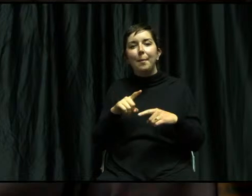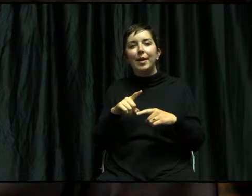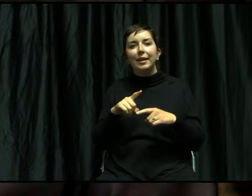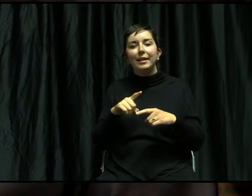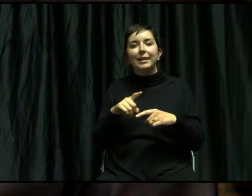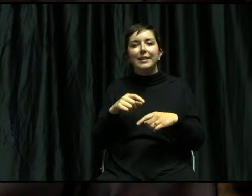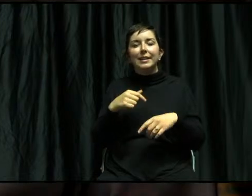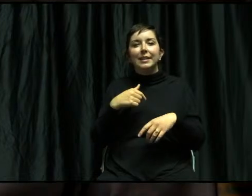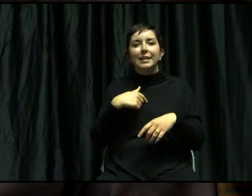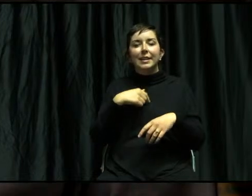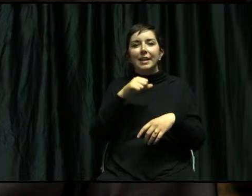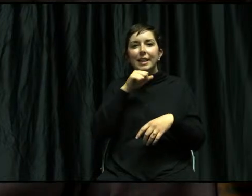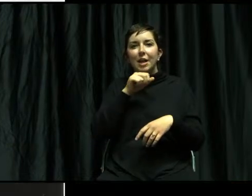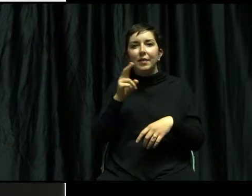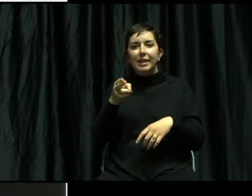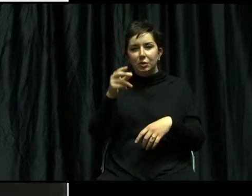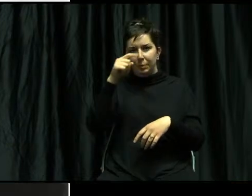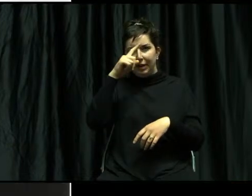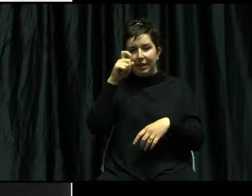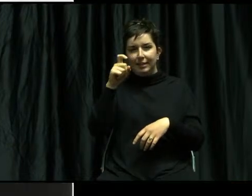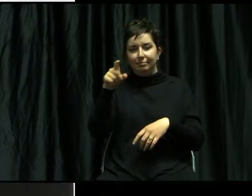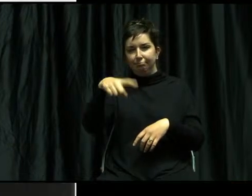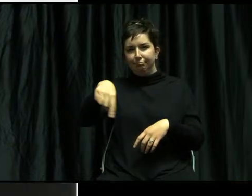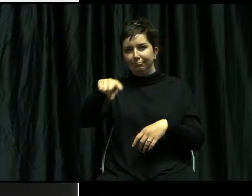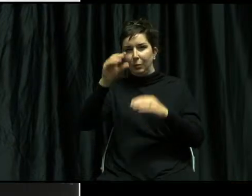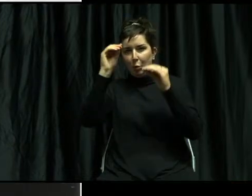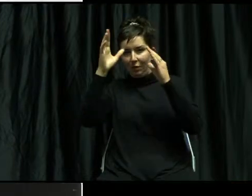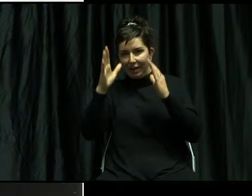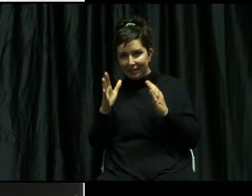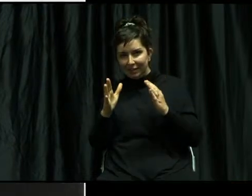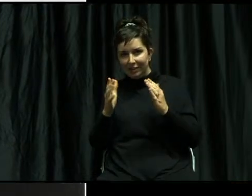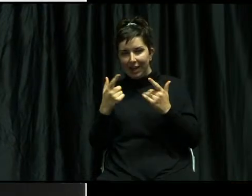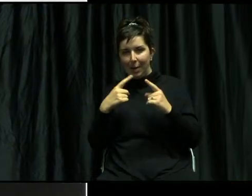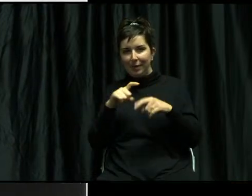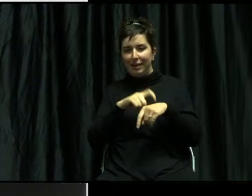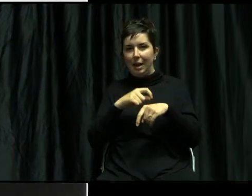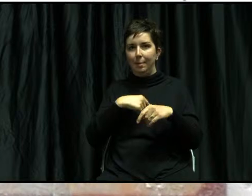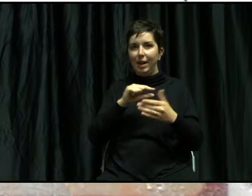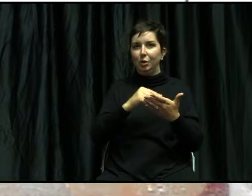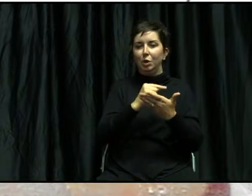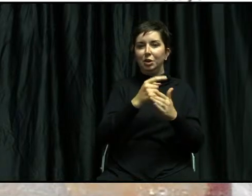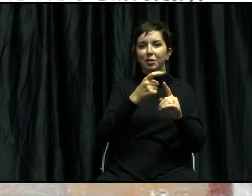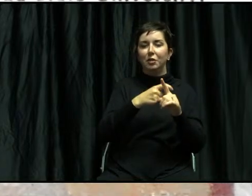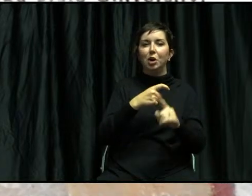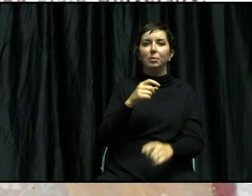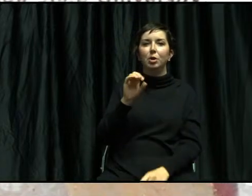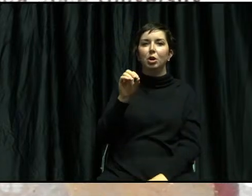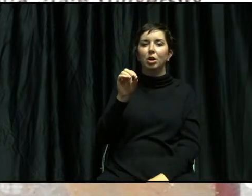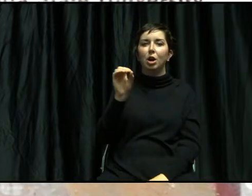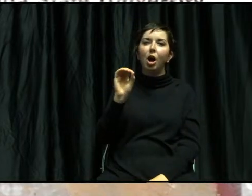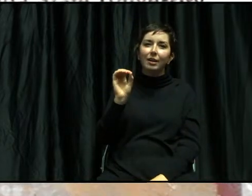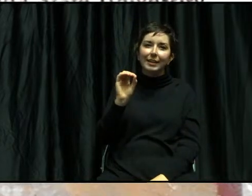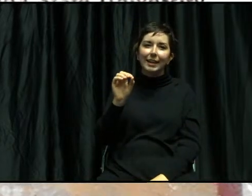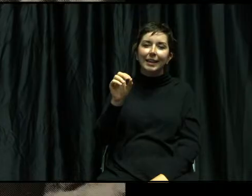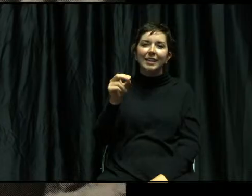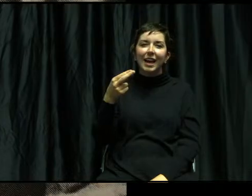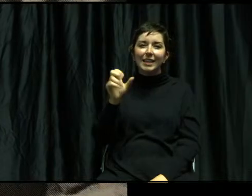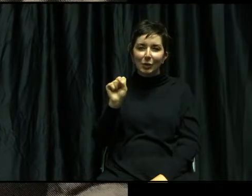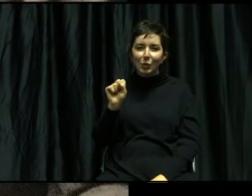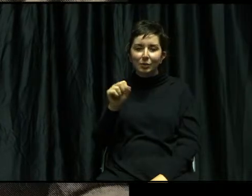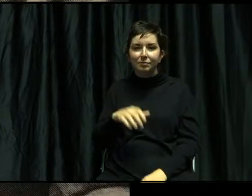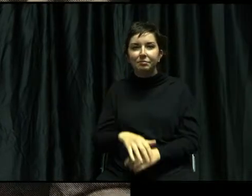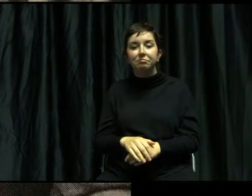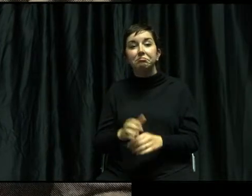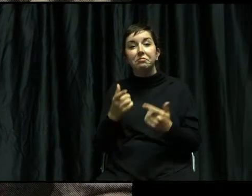was because of a couple of professors here. From the time I graduated from Ogden High and got my PhD was exactly 10 years.